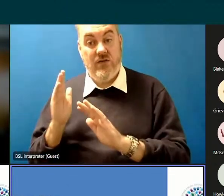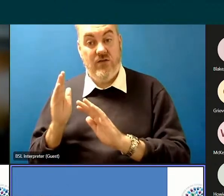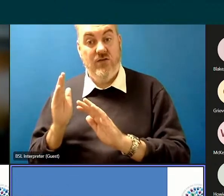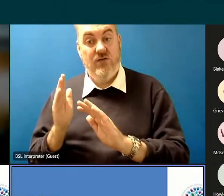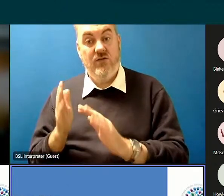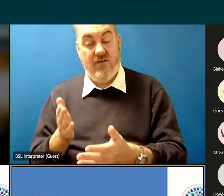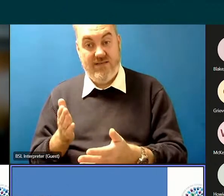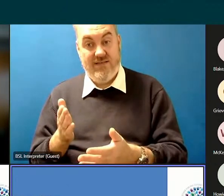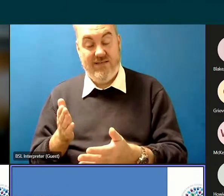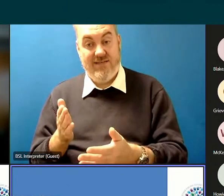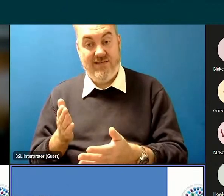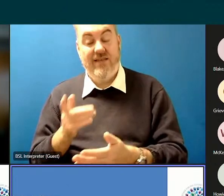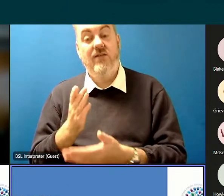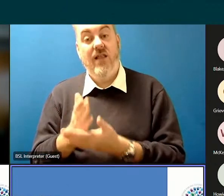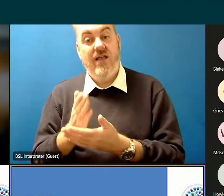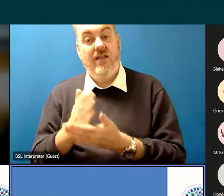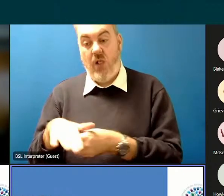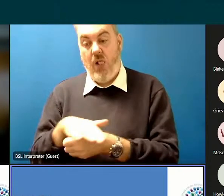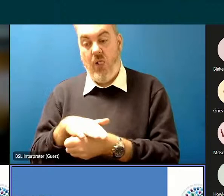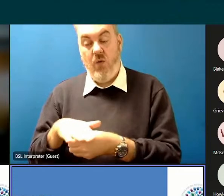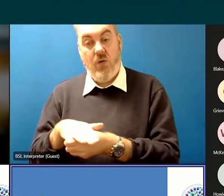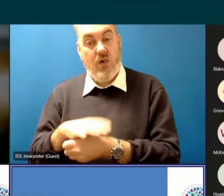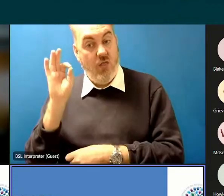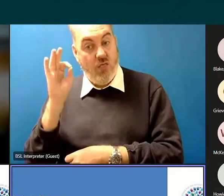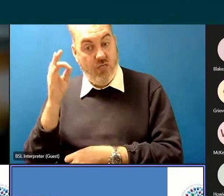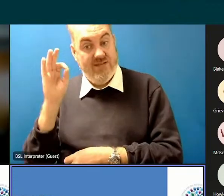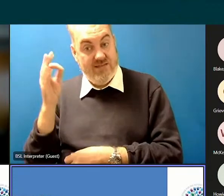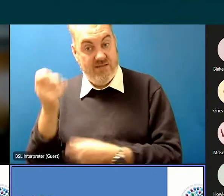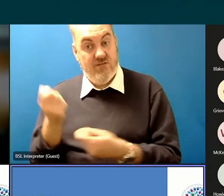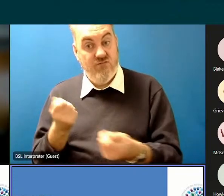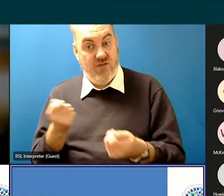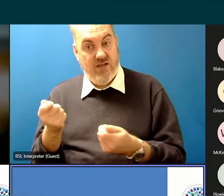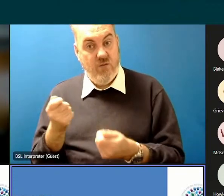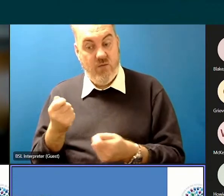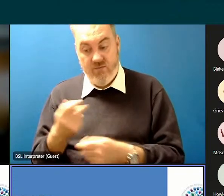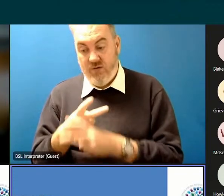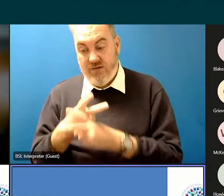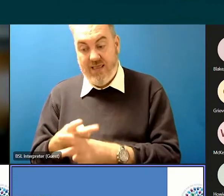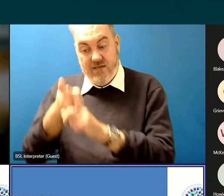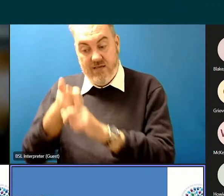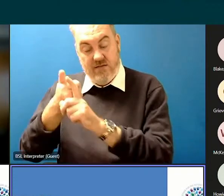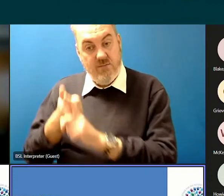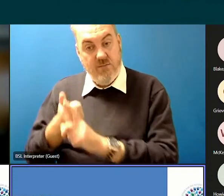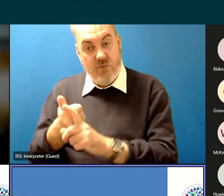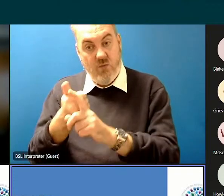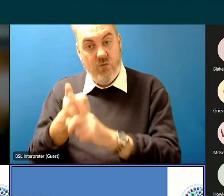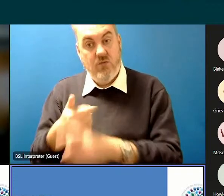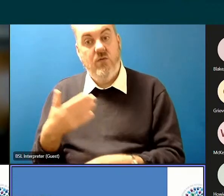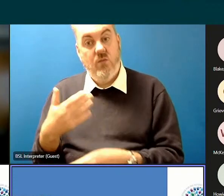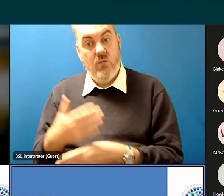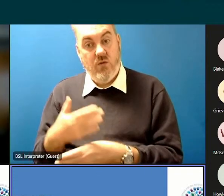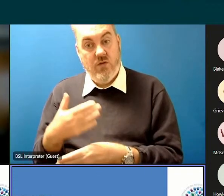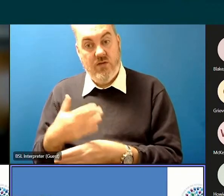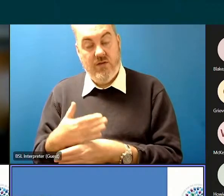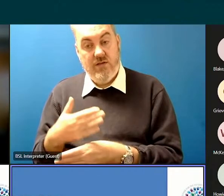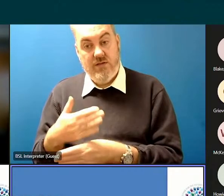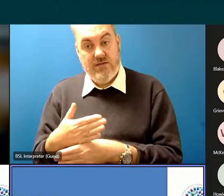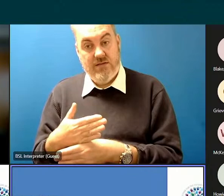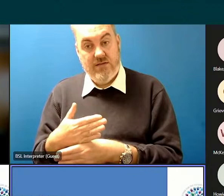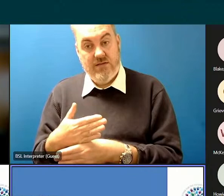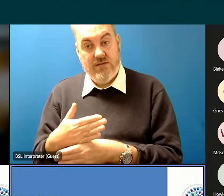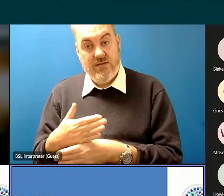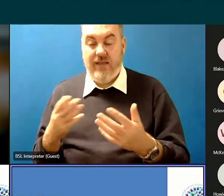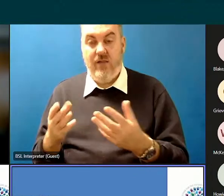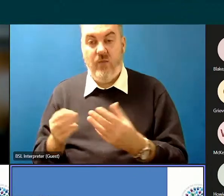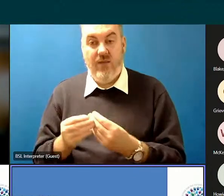is local authority run, we do have care support workers that administer medication. And when I talk